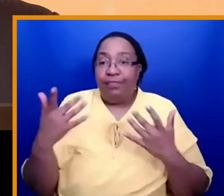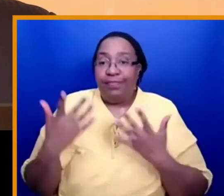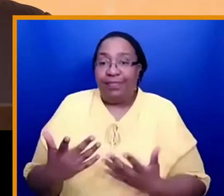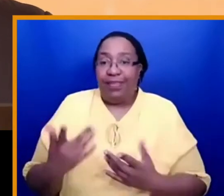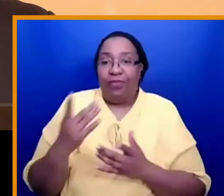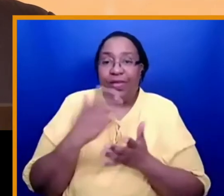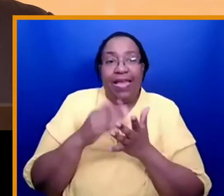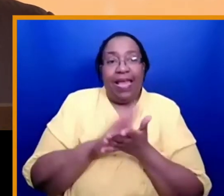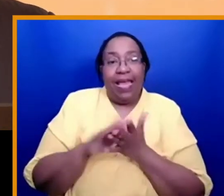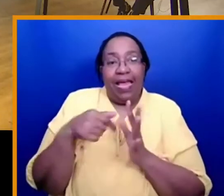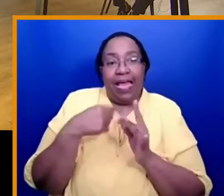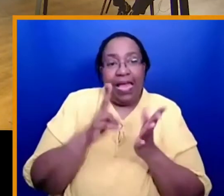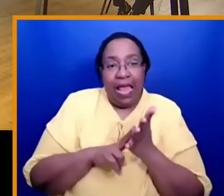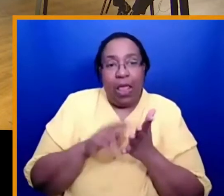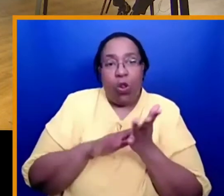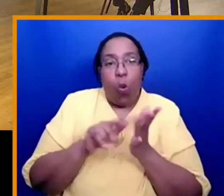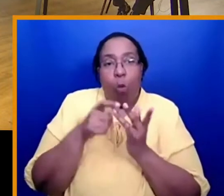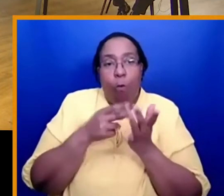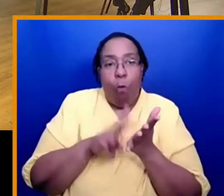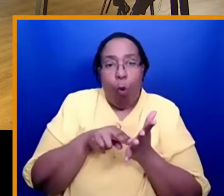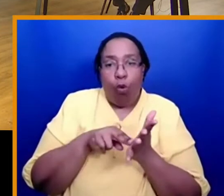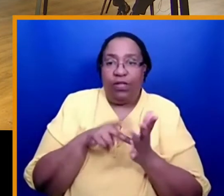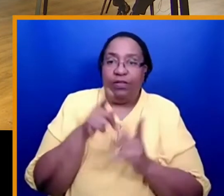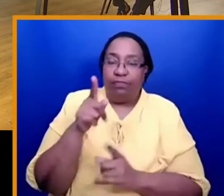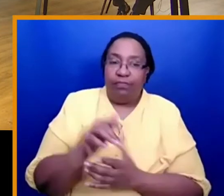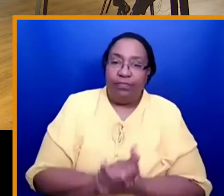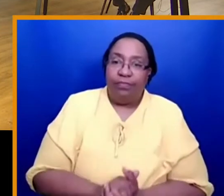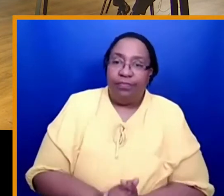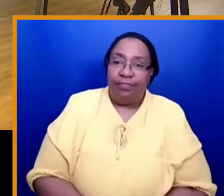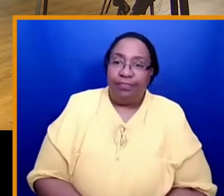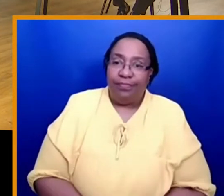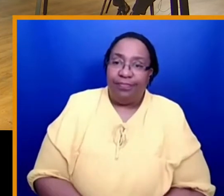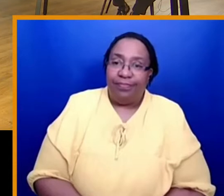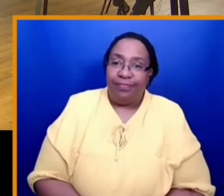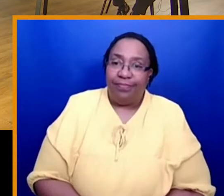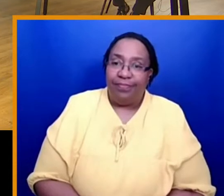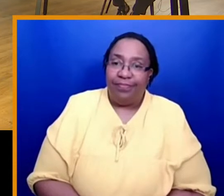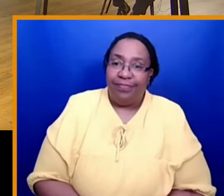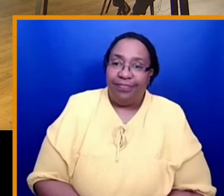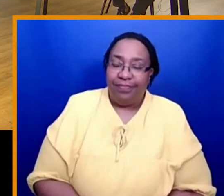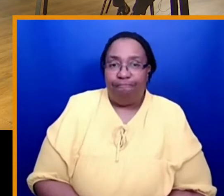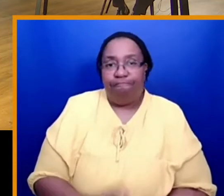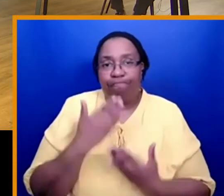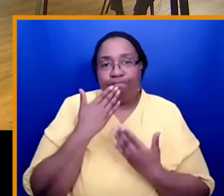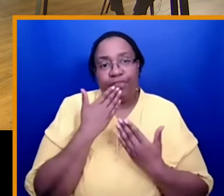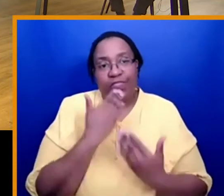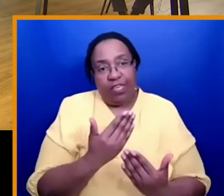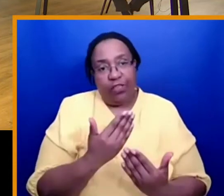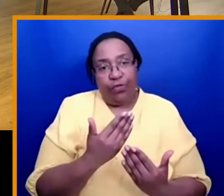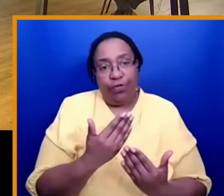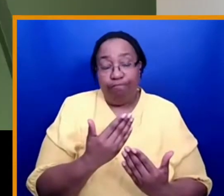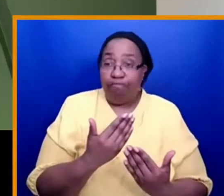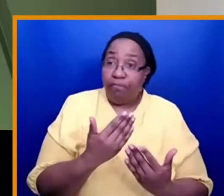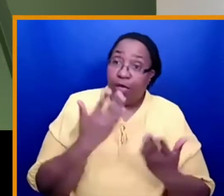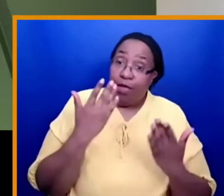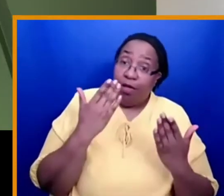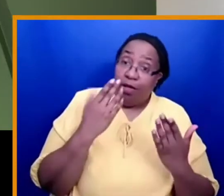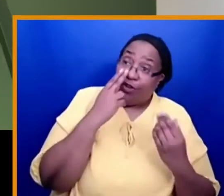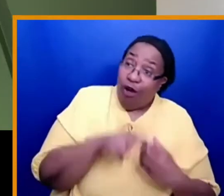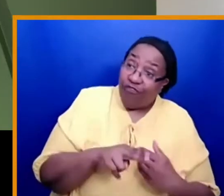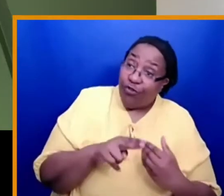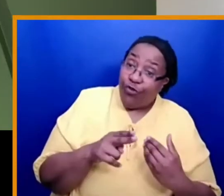Morgan, our MP for North Shropshire, to speak. Helen. Thank you. Good afternoon, conference. I want to use